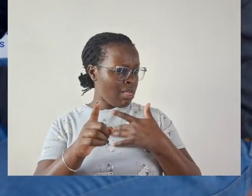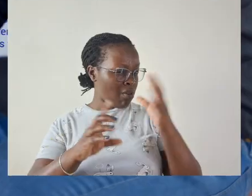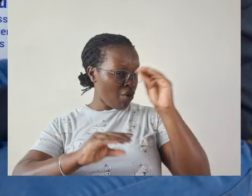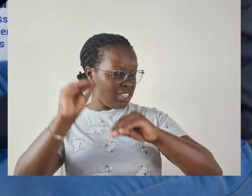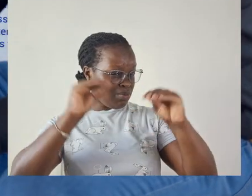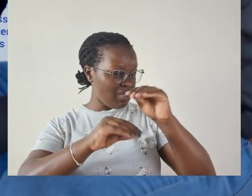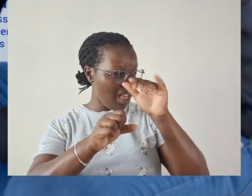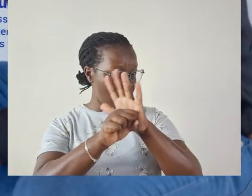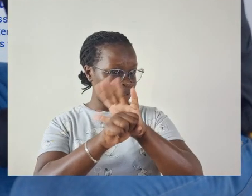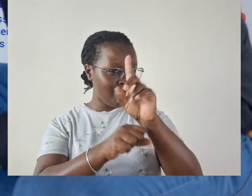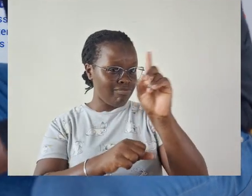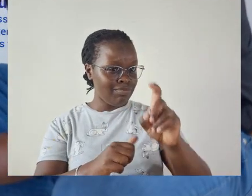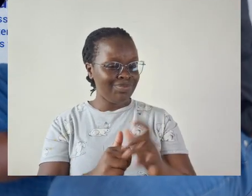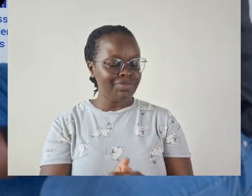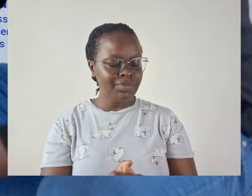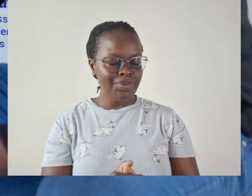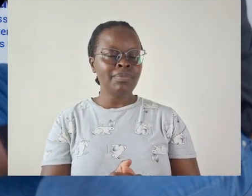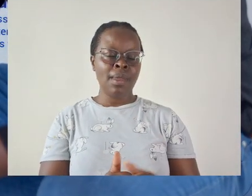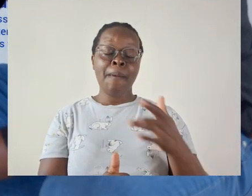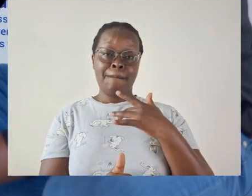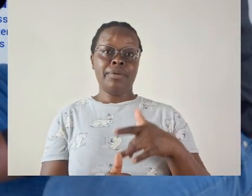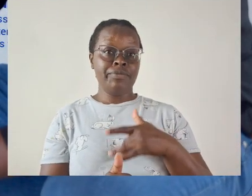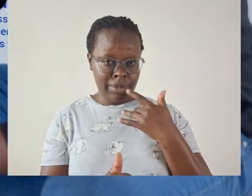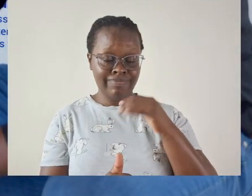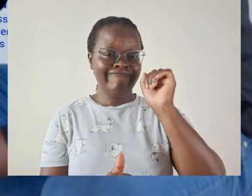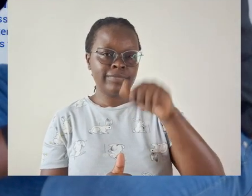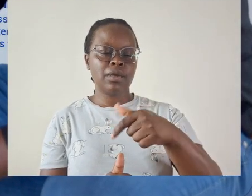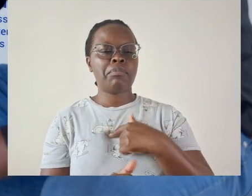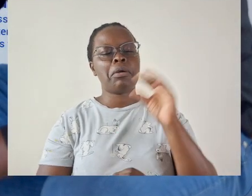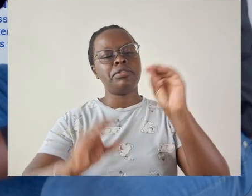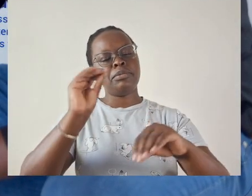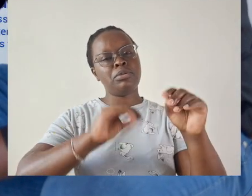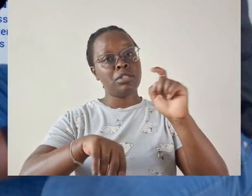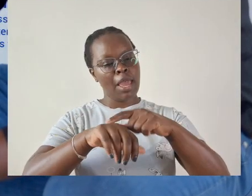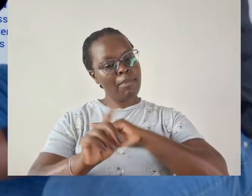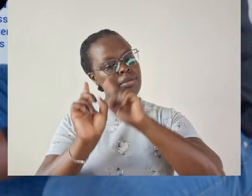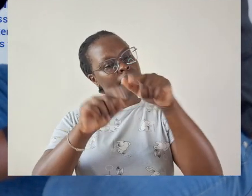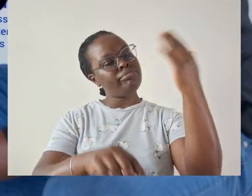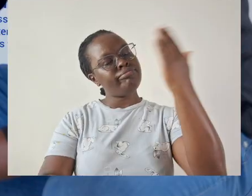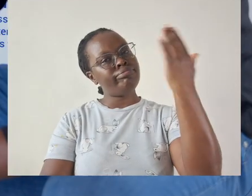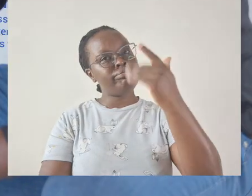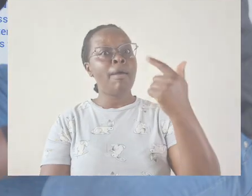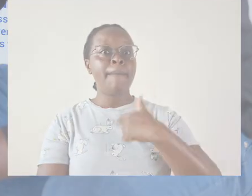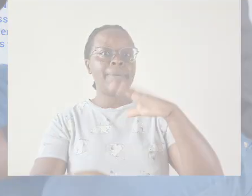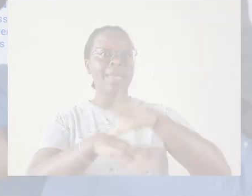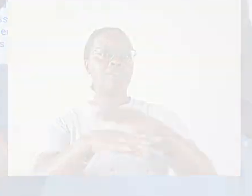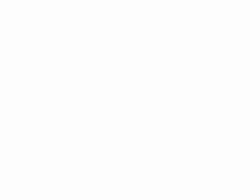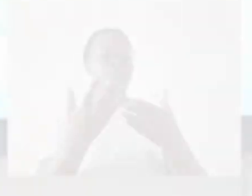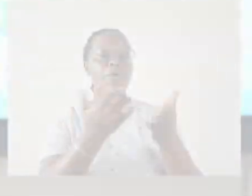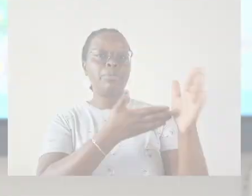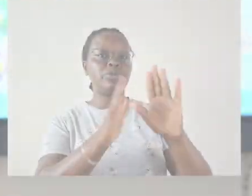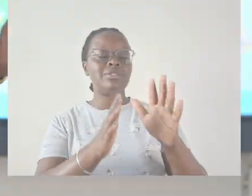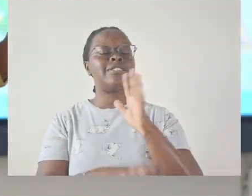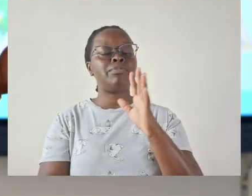and do you feel like you've been heard? I feel like I've really contributed because when I was there, while I was presenting, I got an opportunity to speak about a